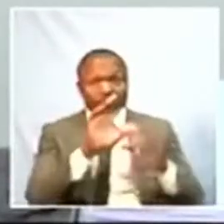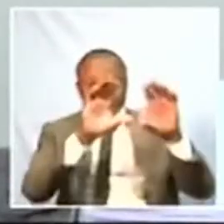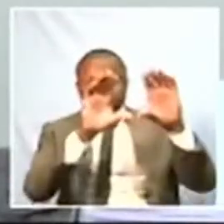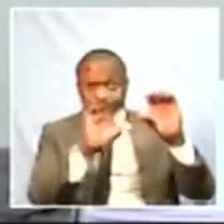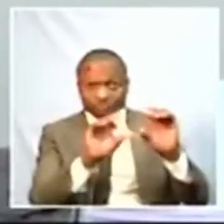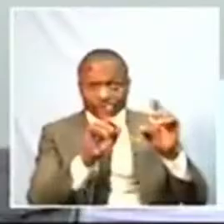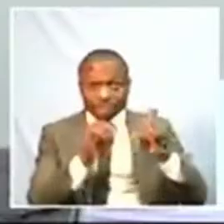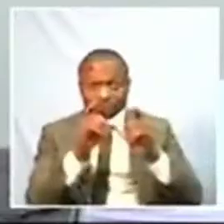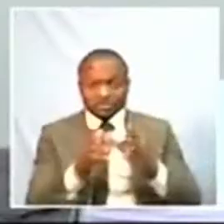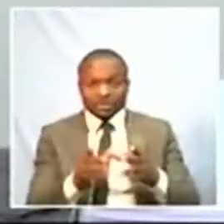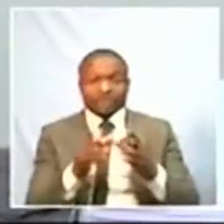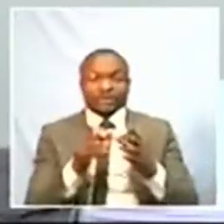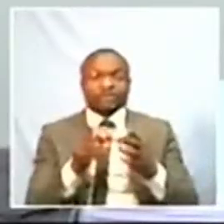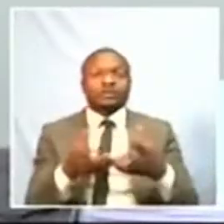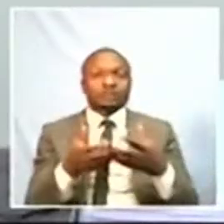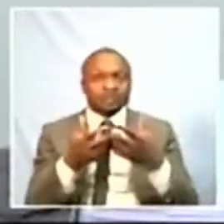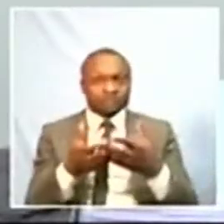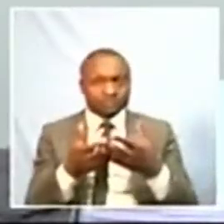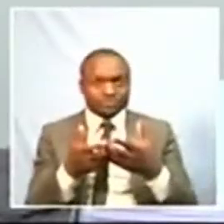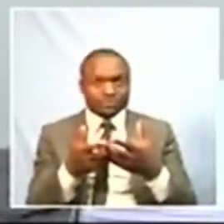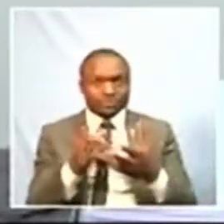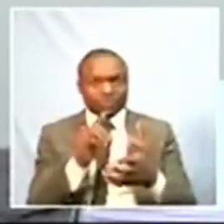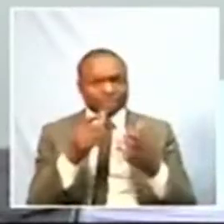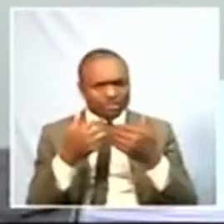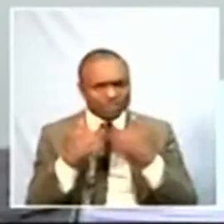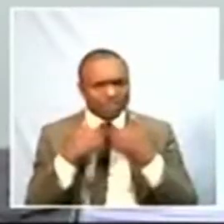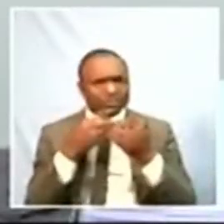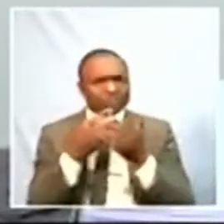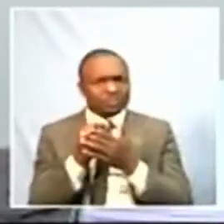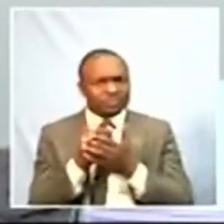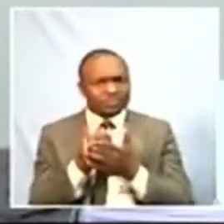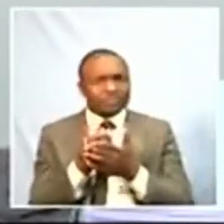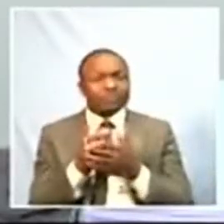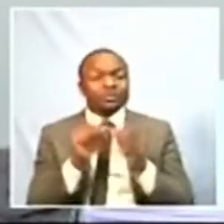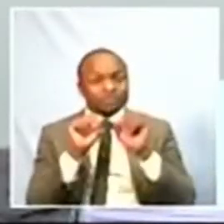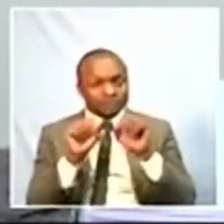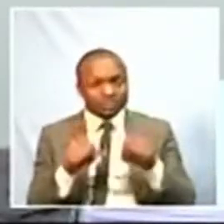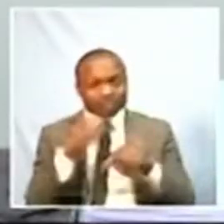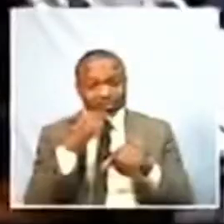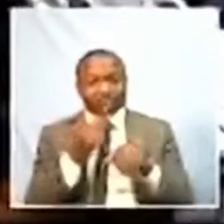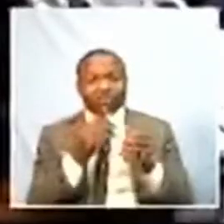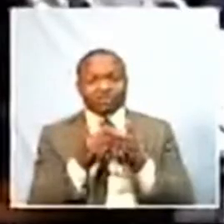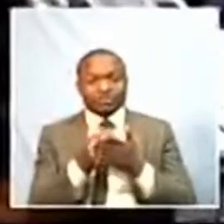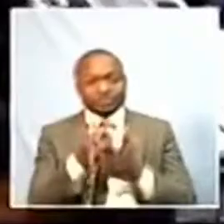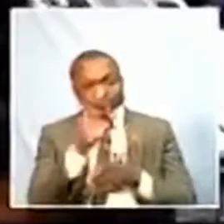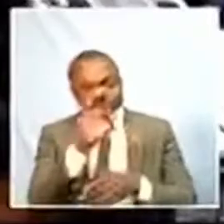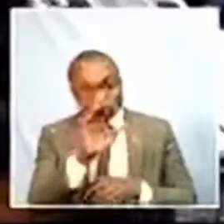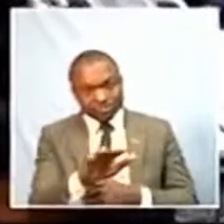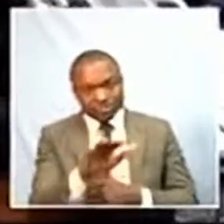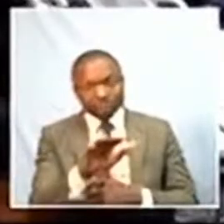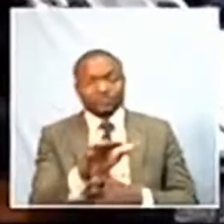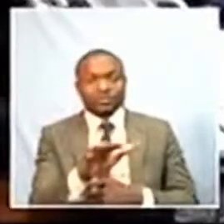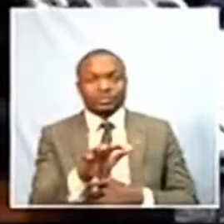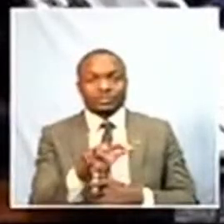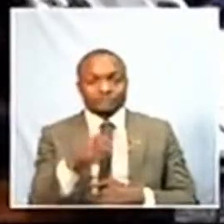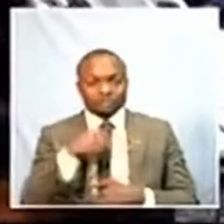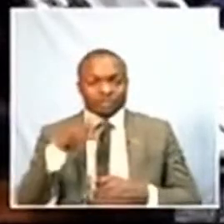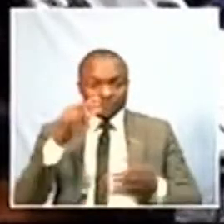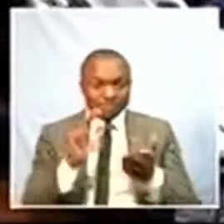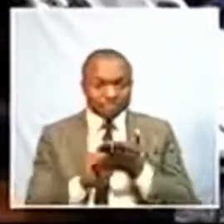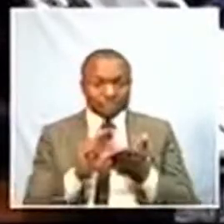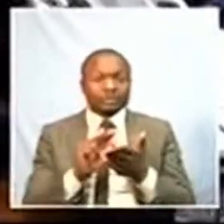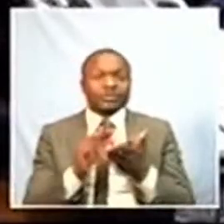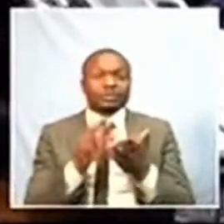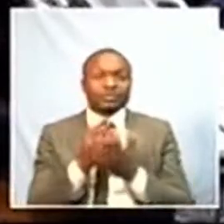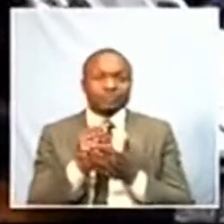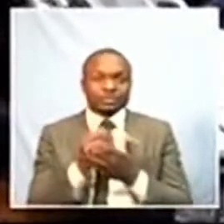Because he wasn't sure when he was. Do you have that money, sir? Chair, I can confirm the funds are available. I actually signed on the availability of